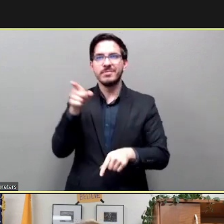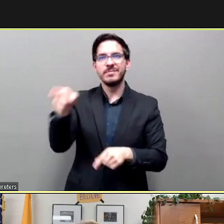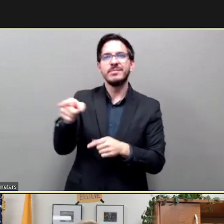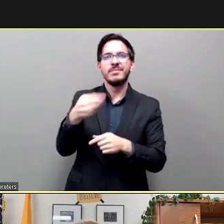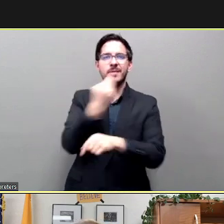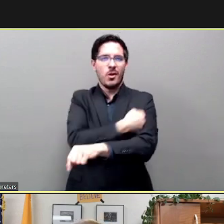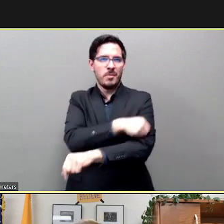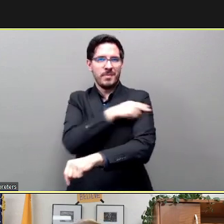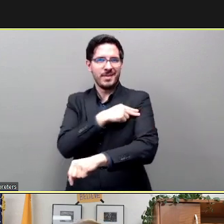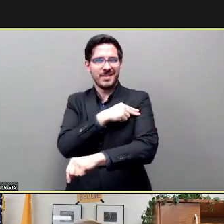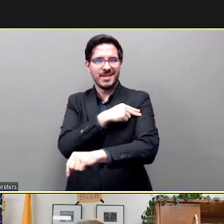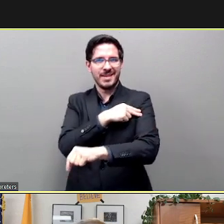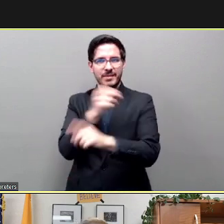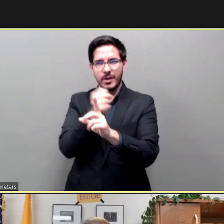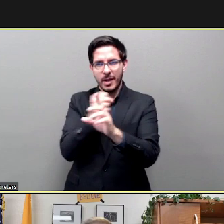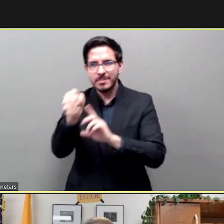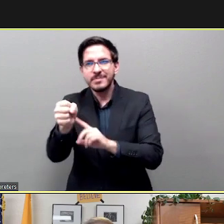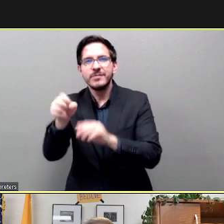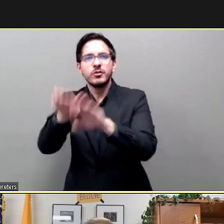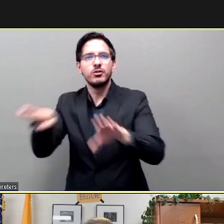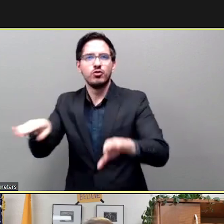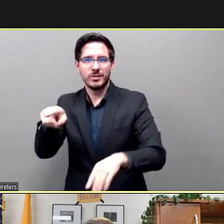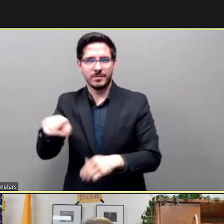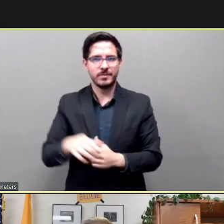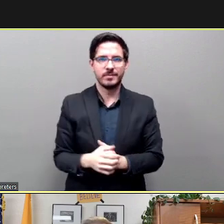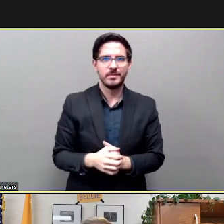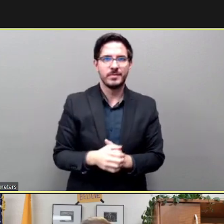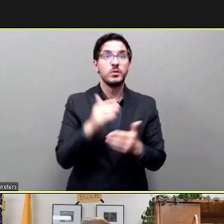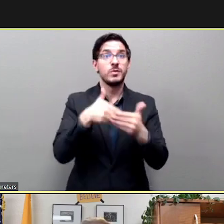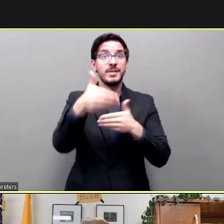setting for children. Next slide, please.